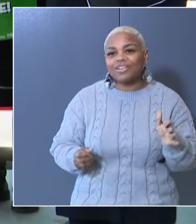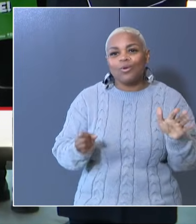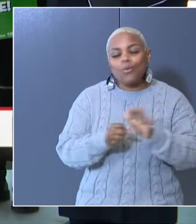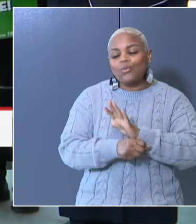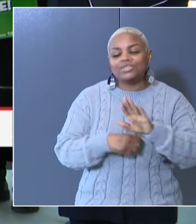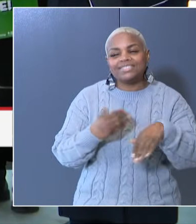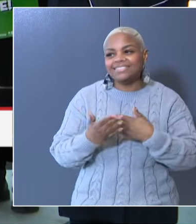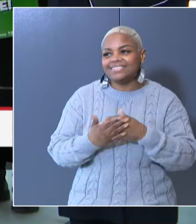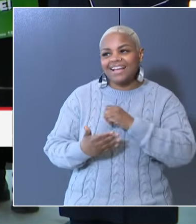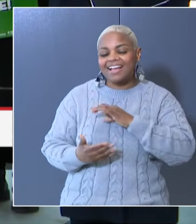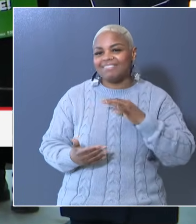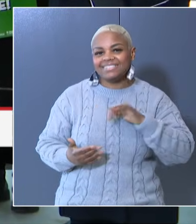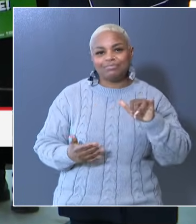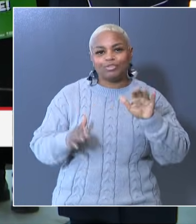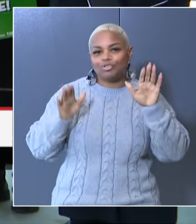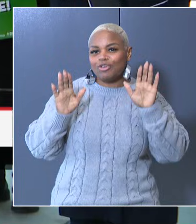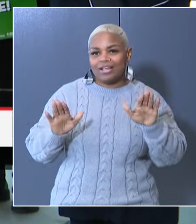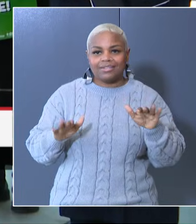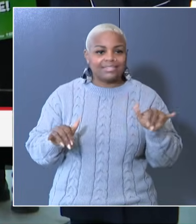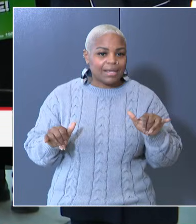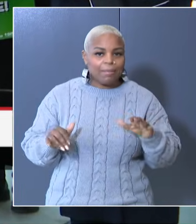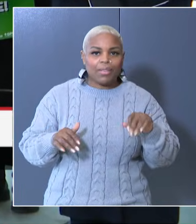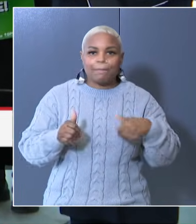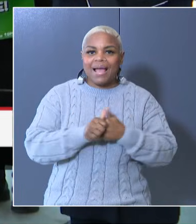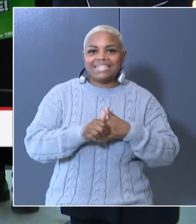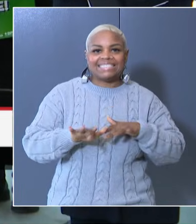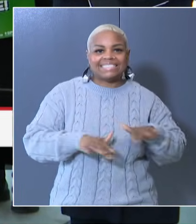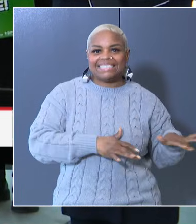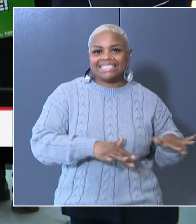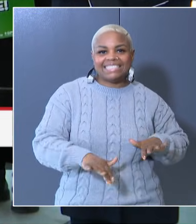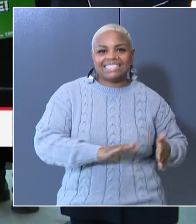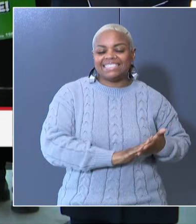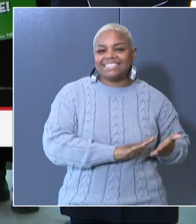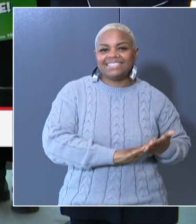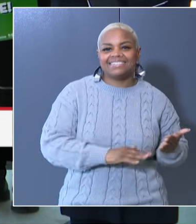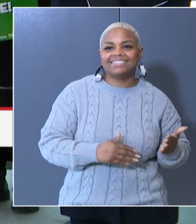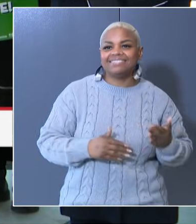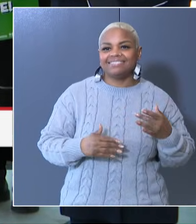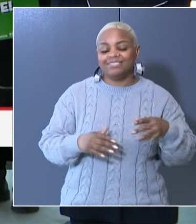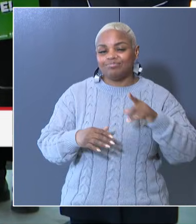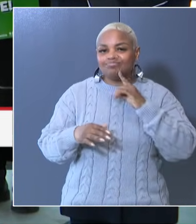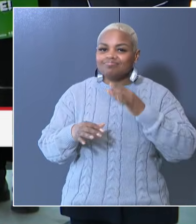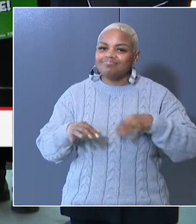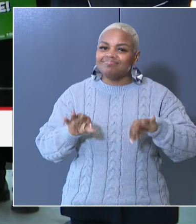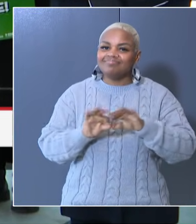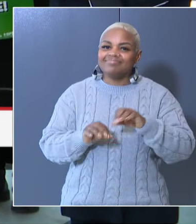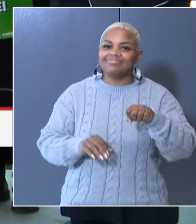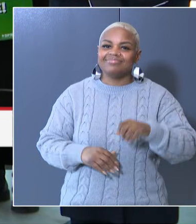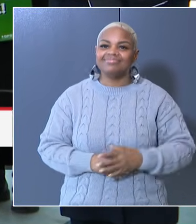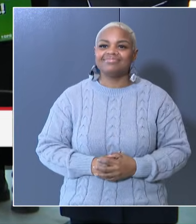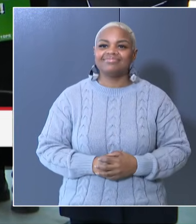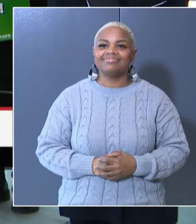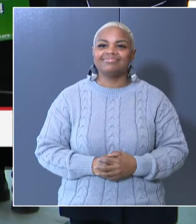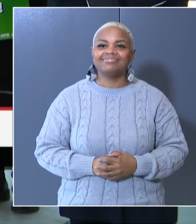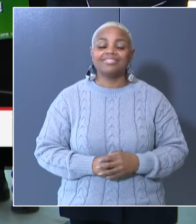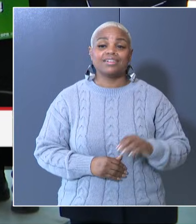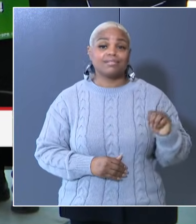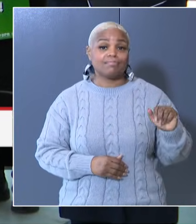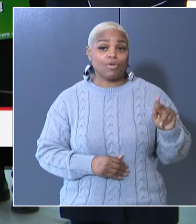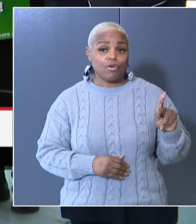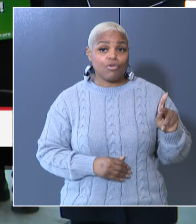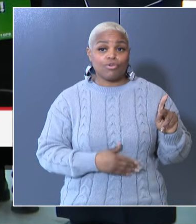and behind the scenes. To Mark and Chris, congratulations on this tremendous achievement. To our